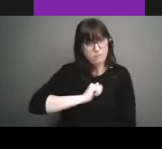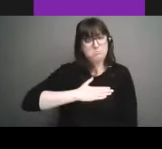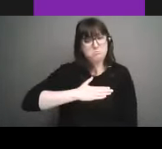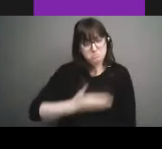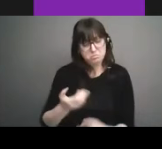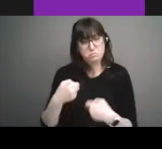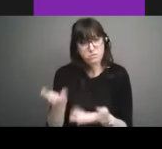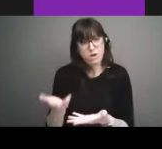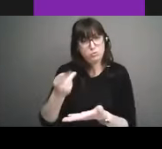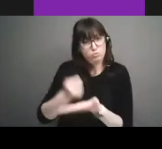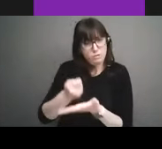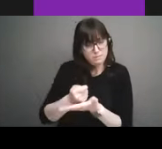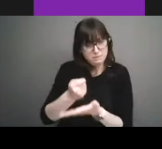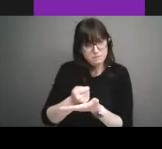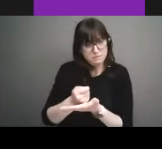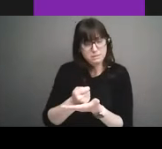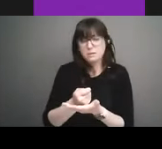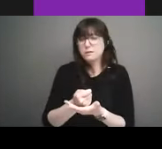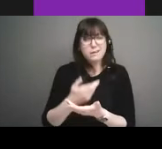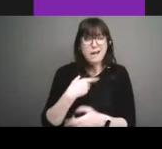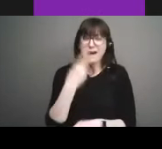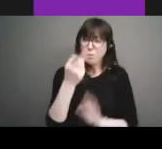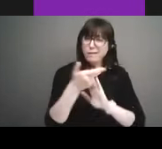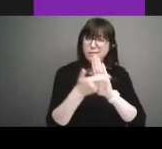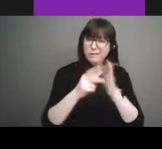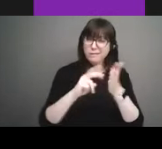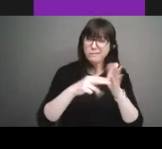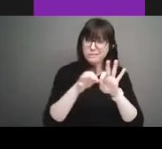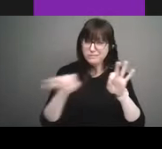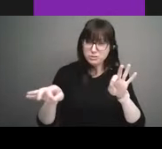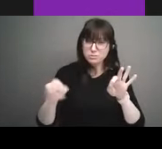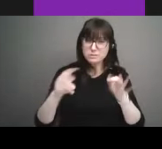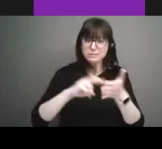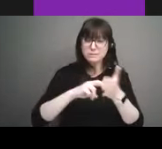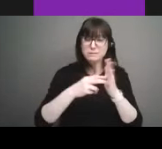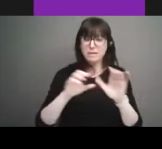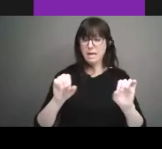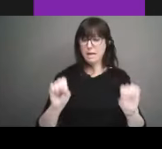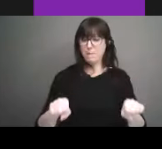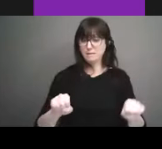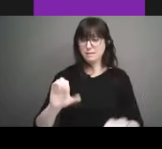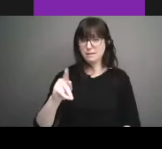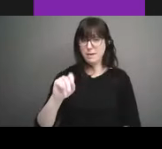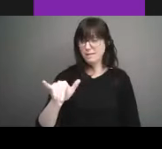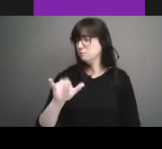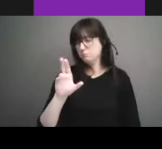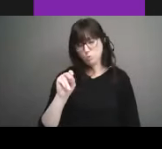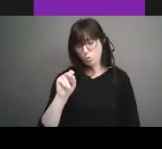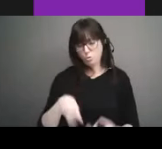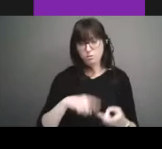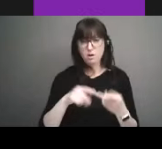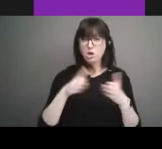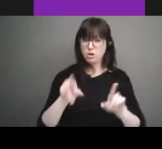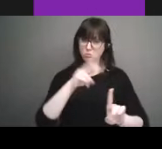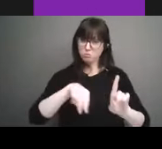treatment. There's no single legal definition of capacity, and there's no general test or